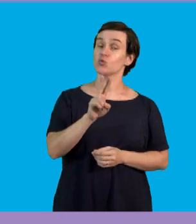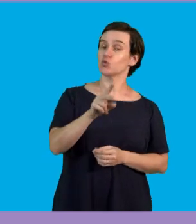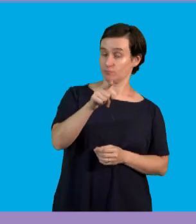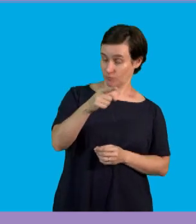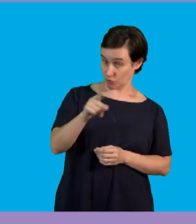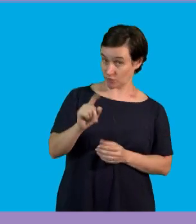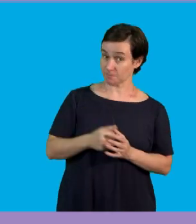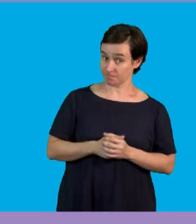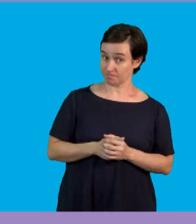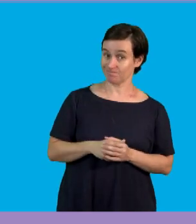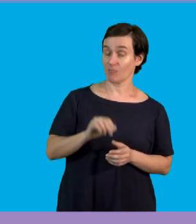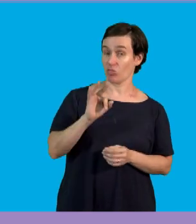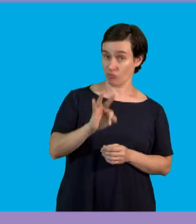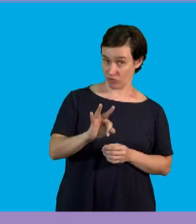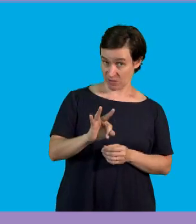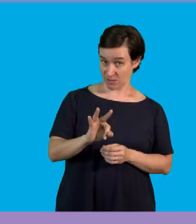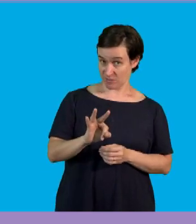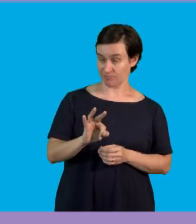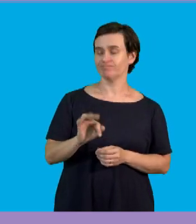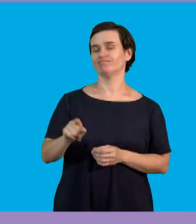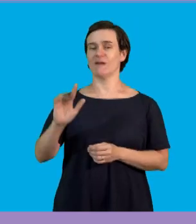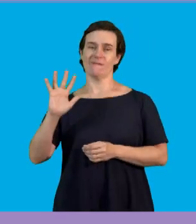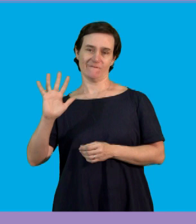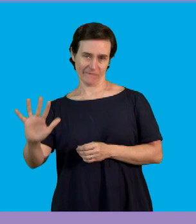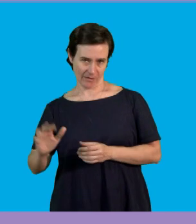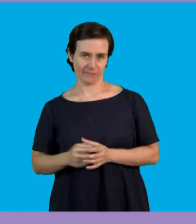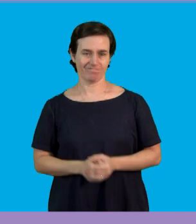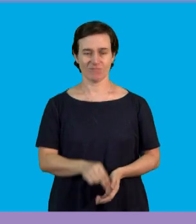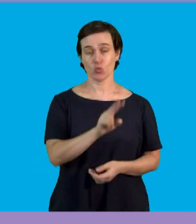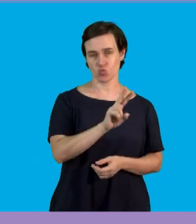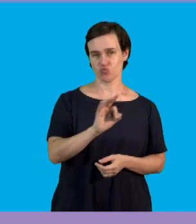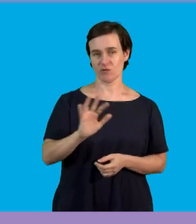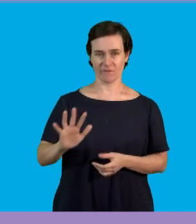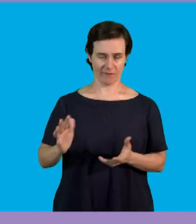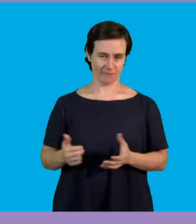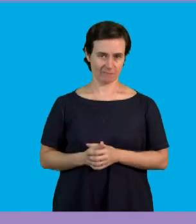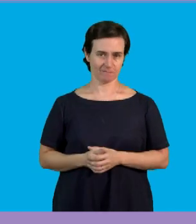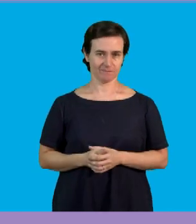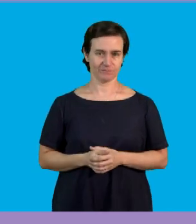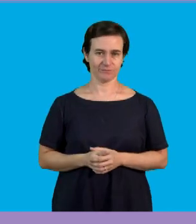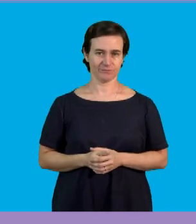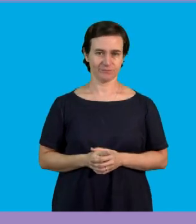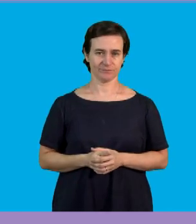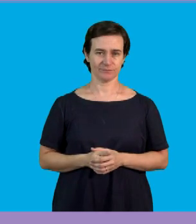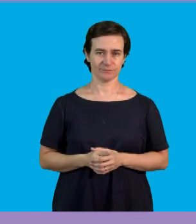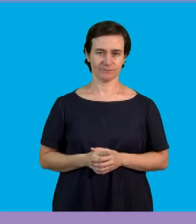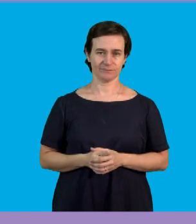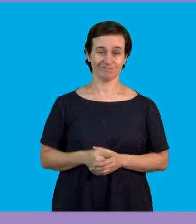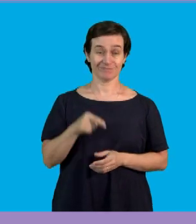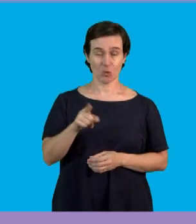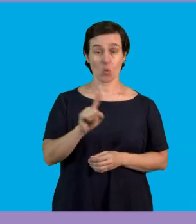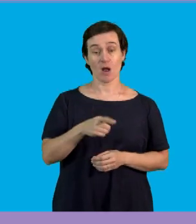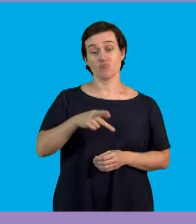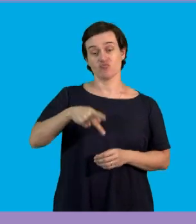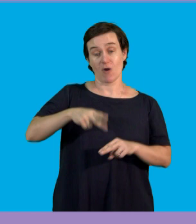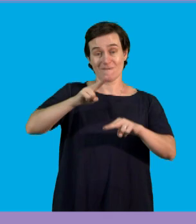2, you are correct. Then we also have 3, which is correct. And lastly, we also have 5, which is also correct. So